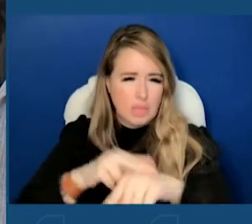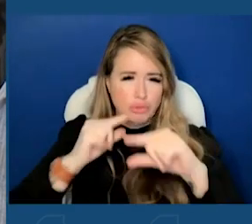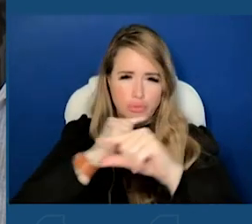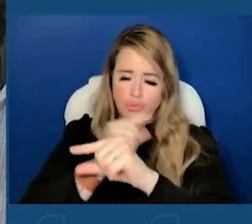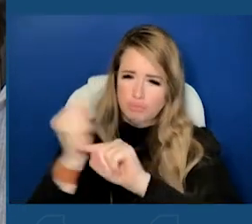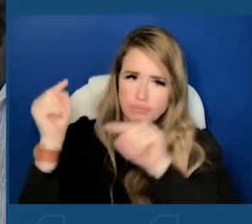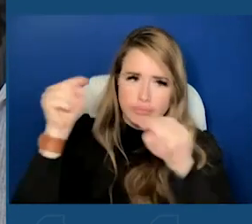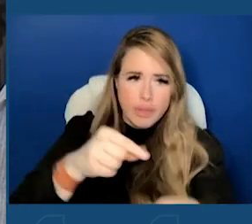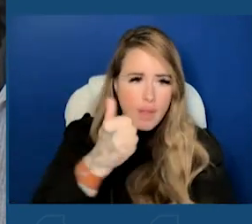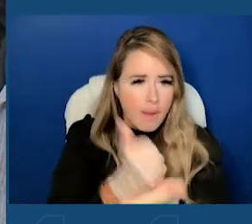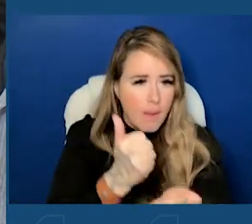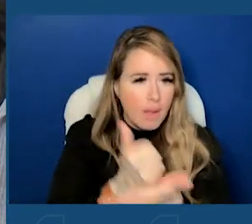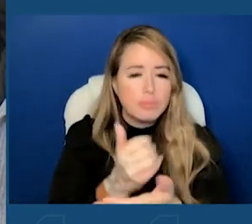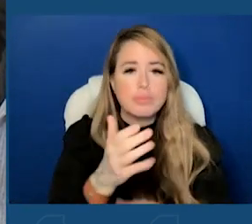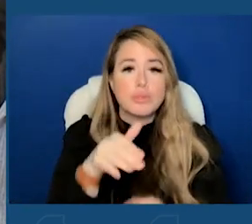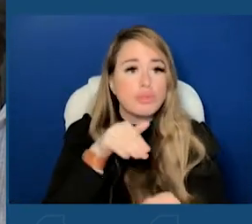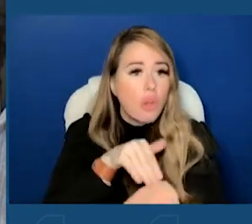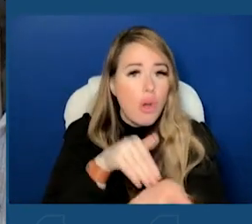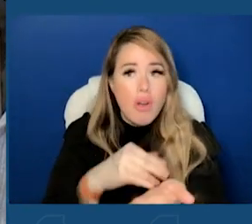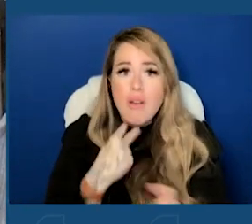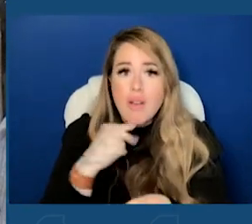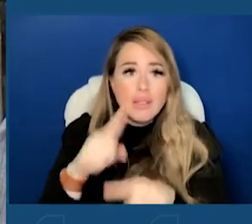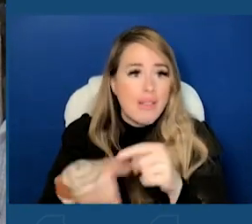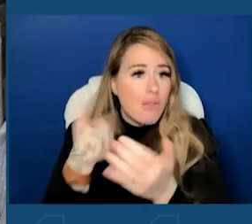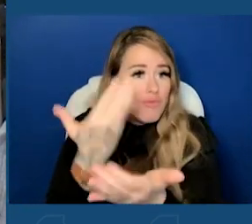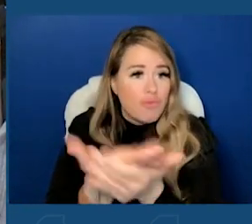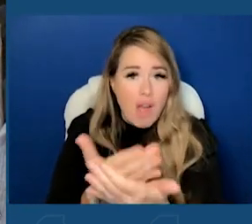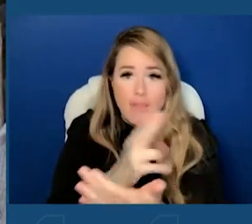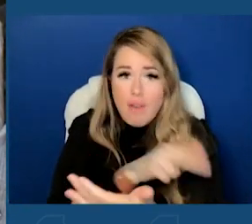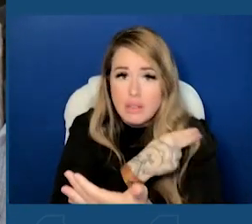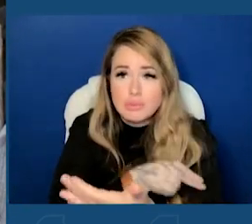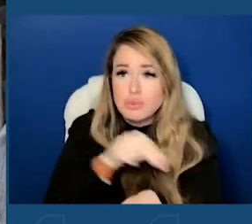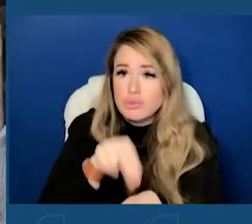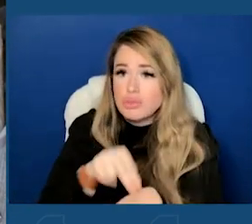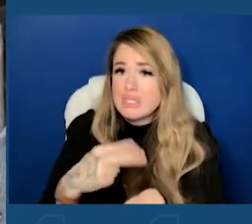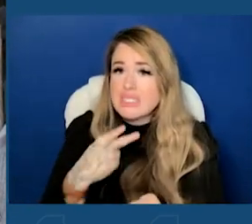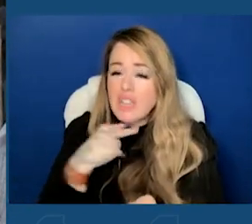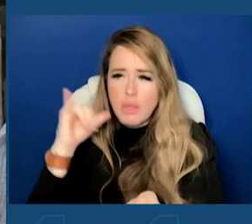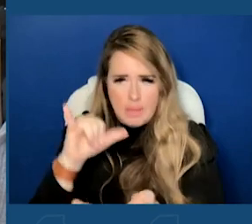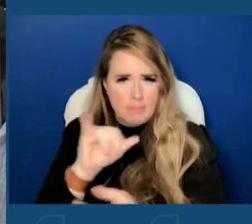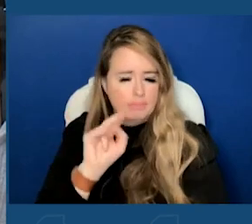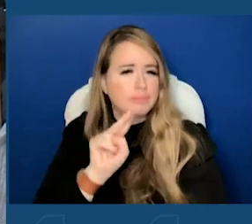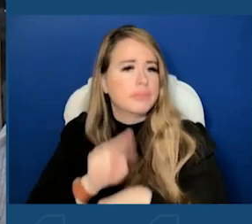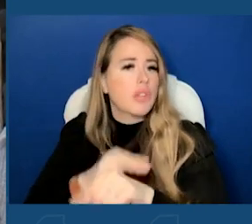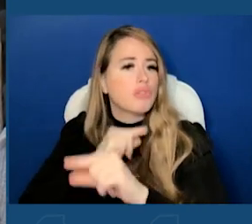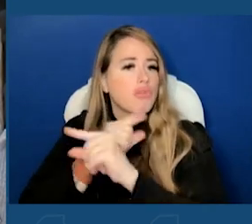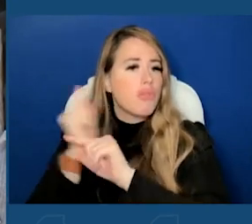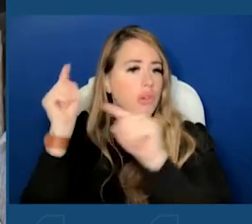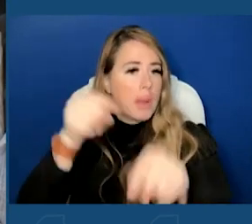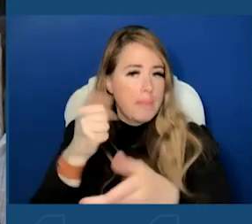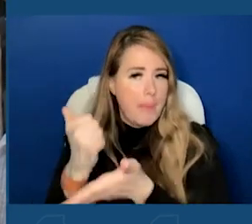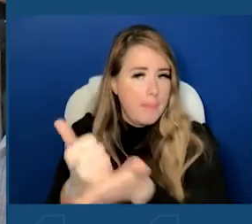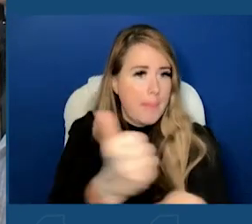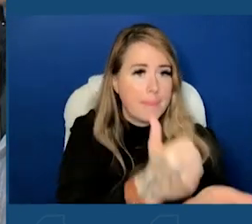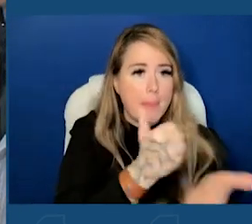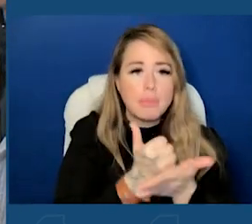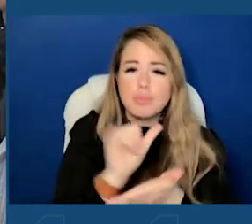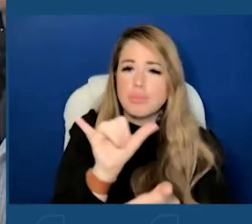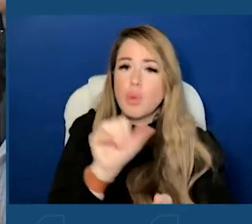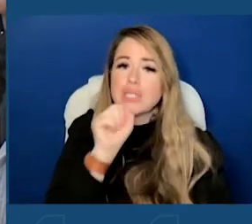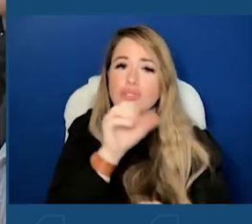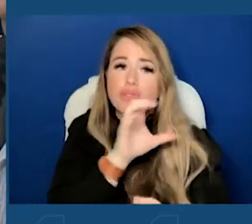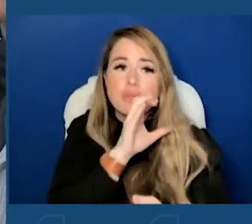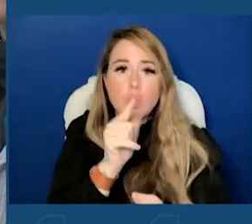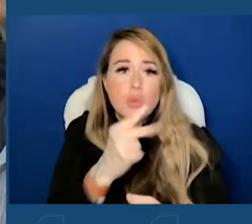to their jobs in hospitals and healthcare facilities, as well as helping our seniors who are stranded. So we have had people stranded on the